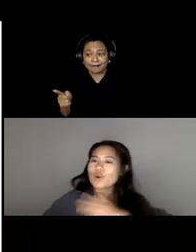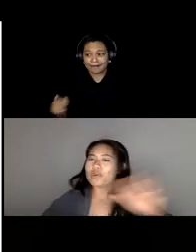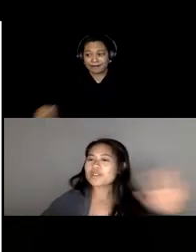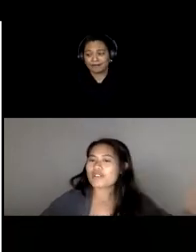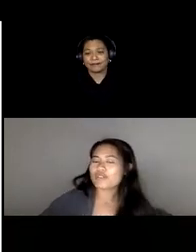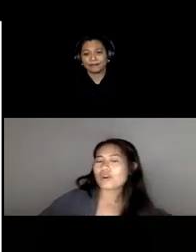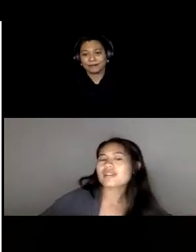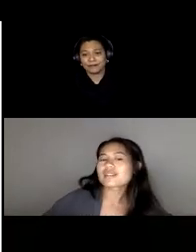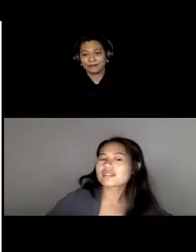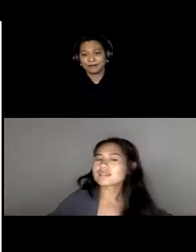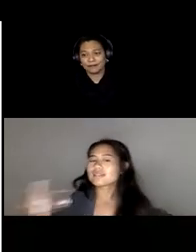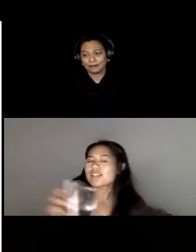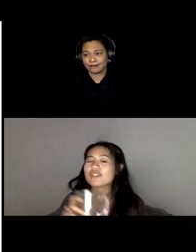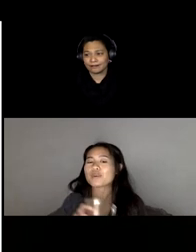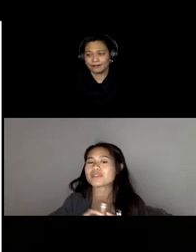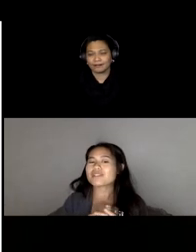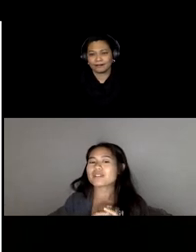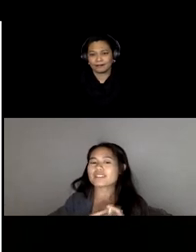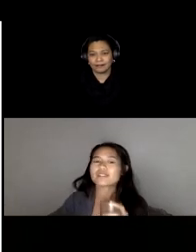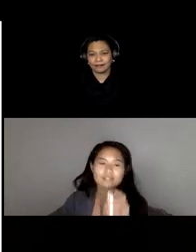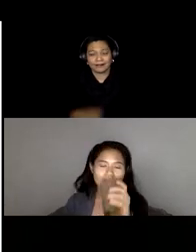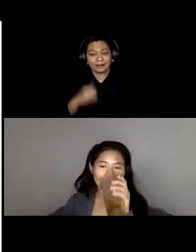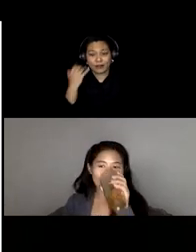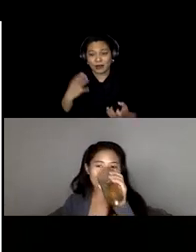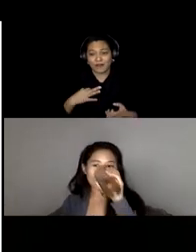So I'll open the floor if anyone wants to volunteer.